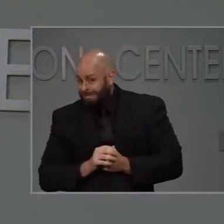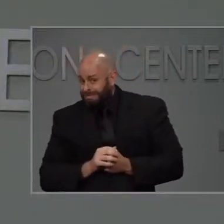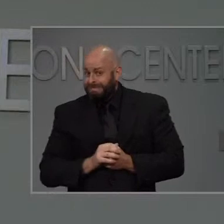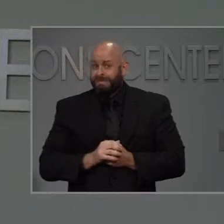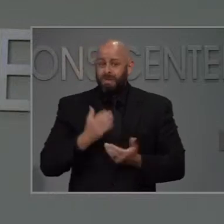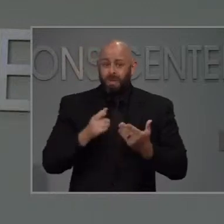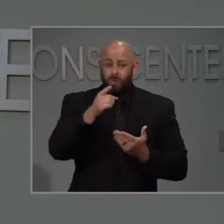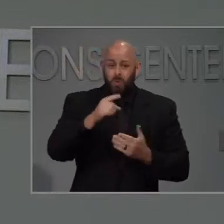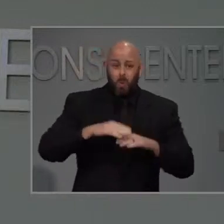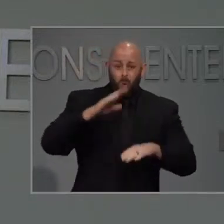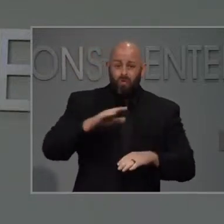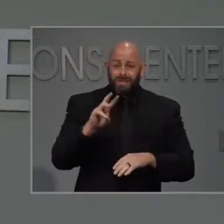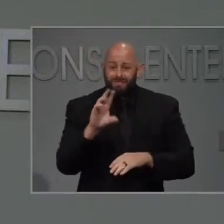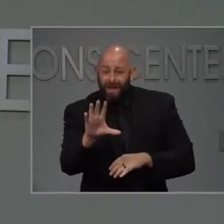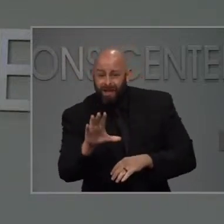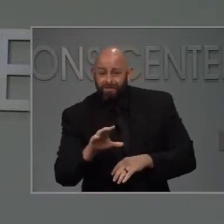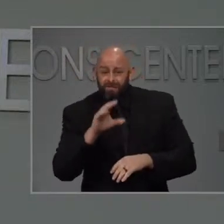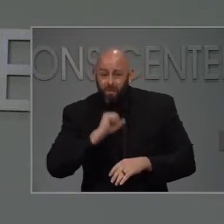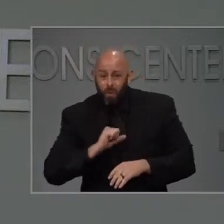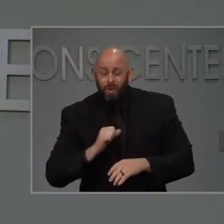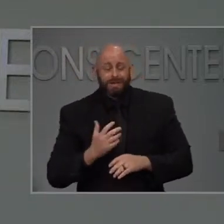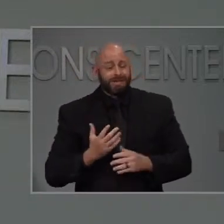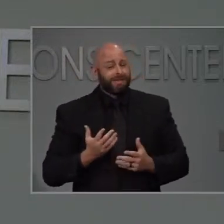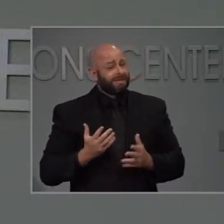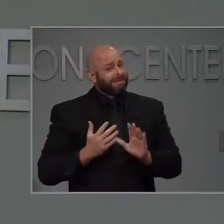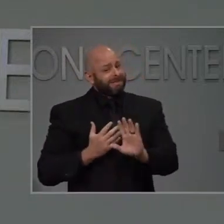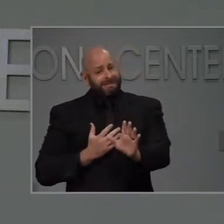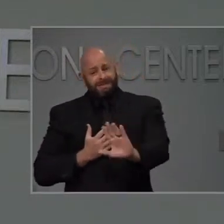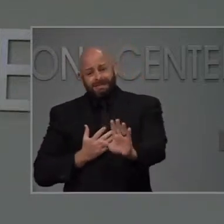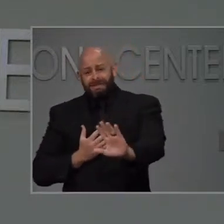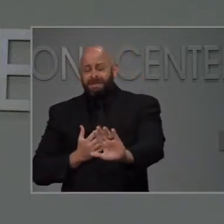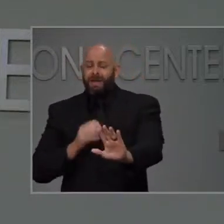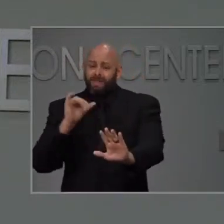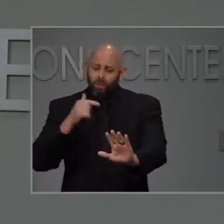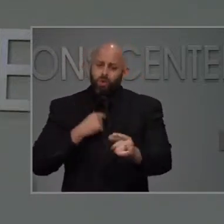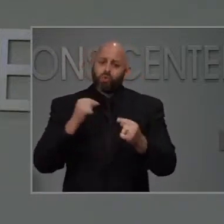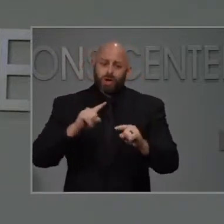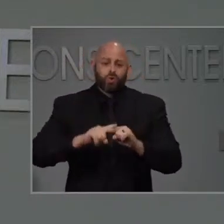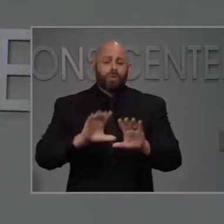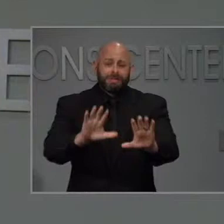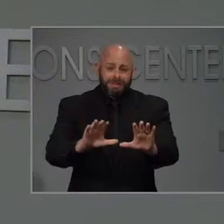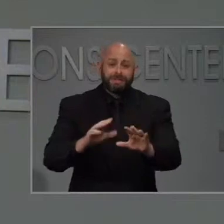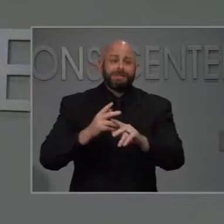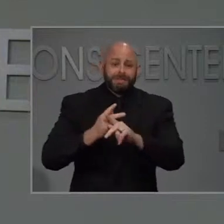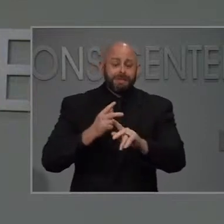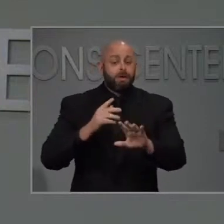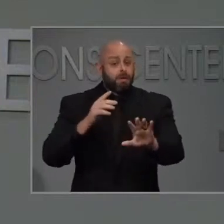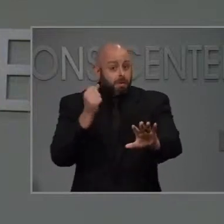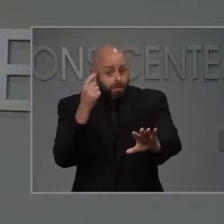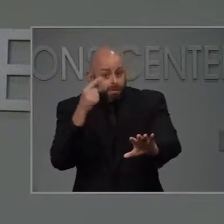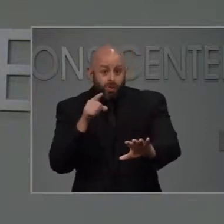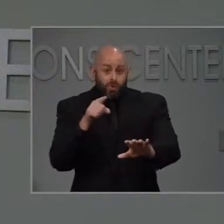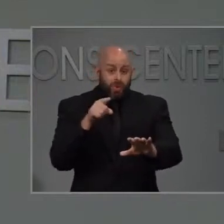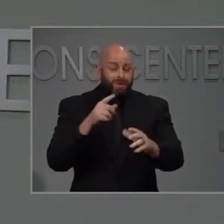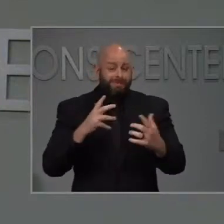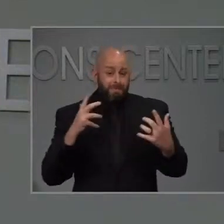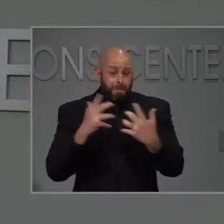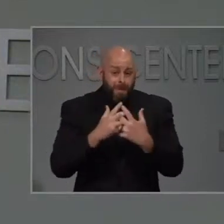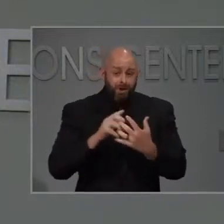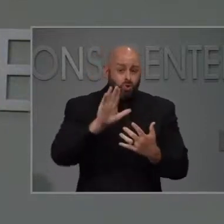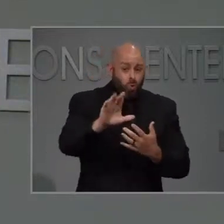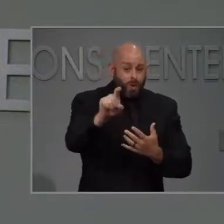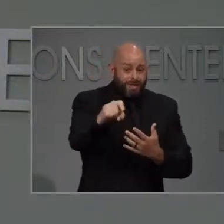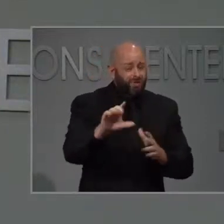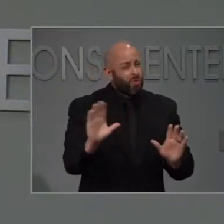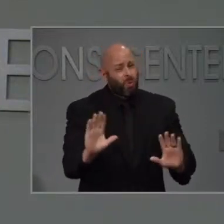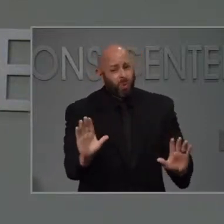consider as you think about these activities. We are trying to set a floor for all of our state, but that doesn't mean